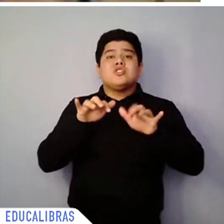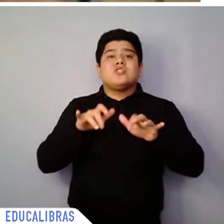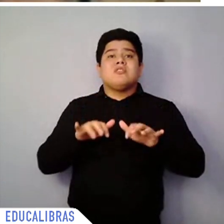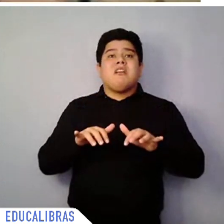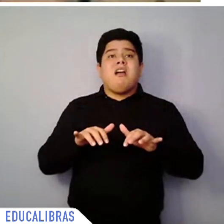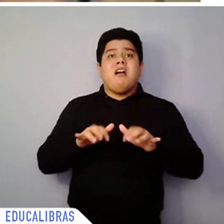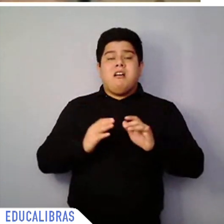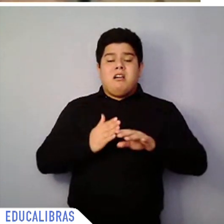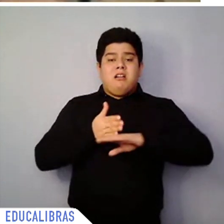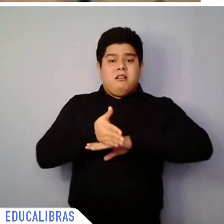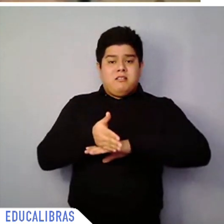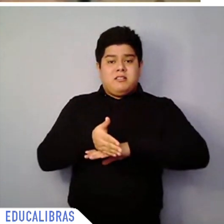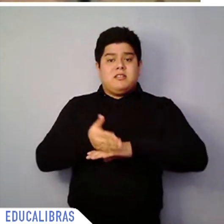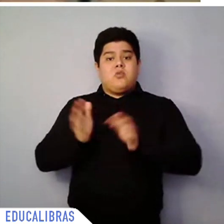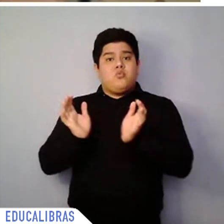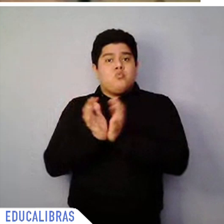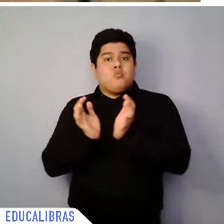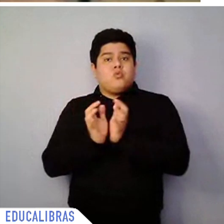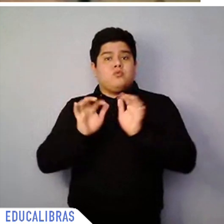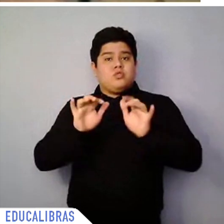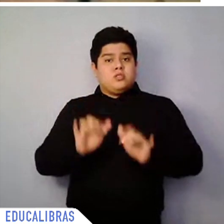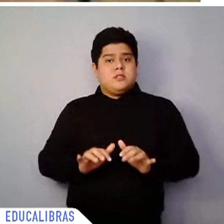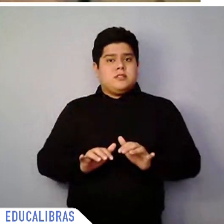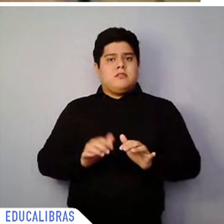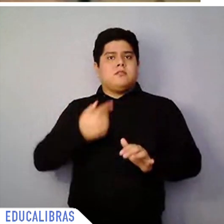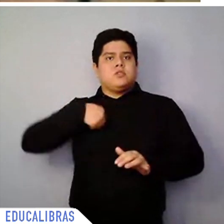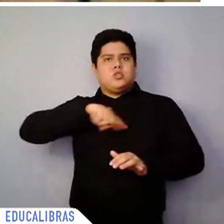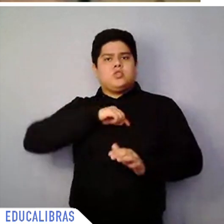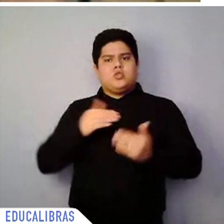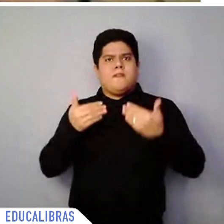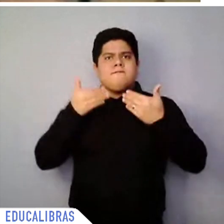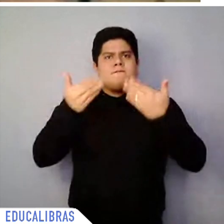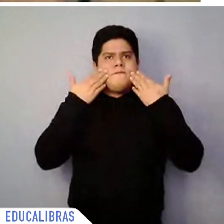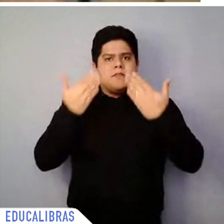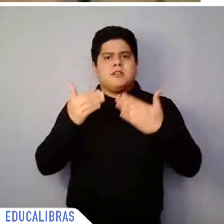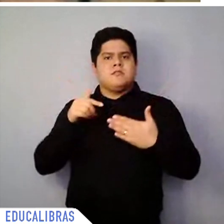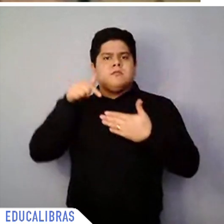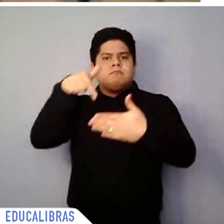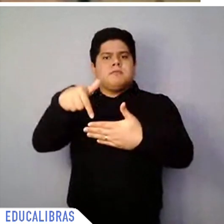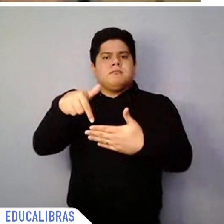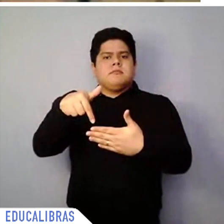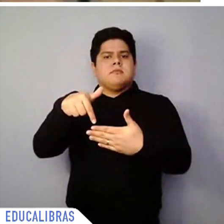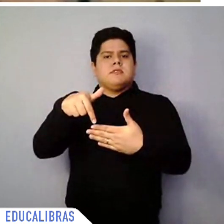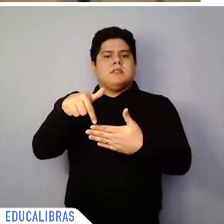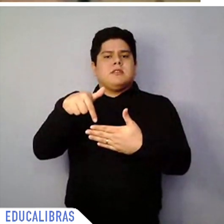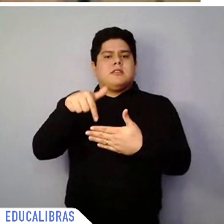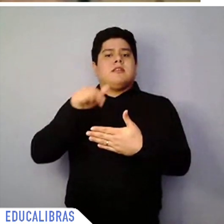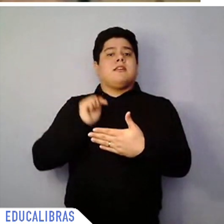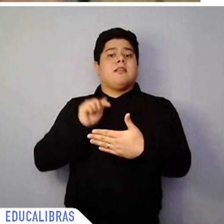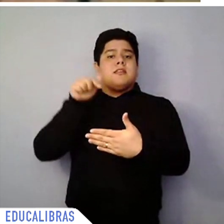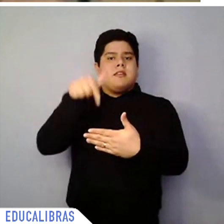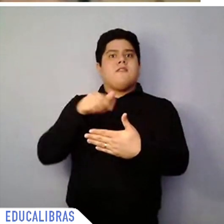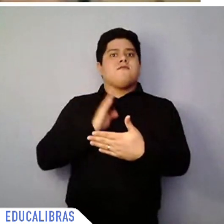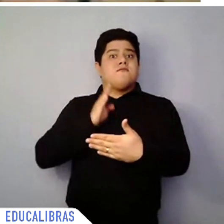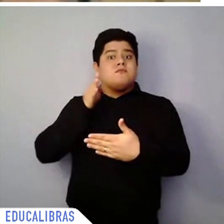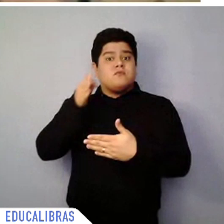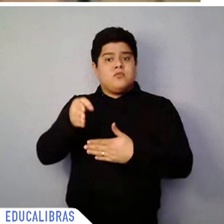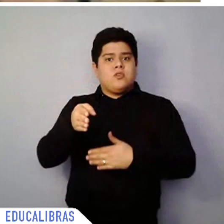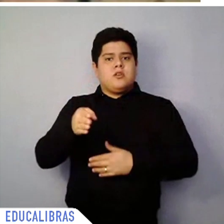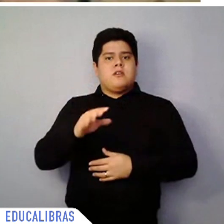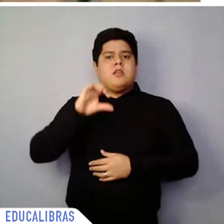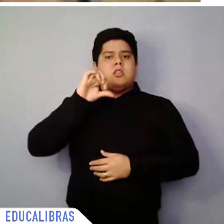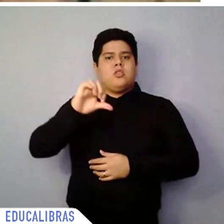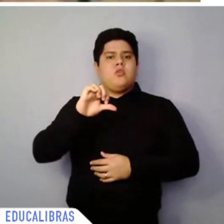when we see that there are not enough numbers on some of the city, it is just that people do not have the resources, not